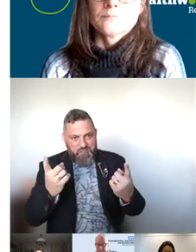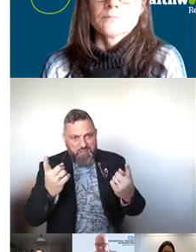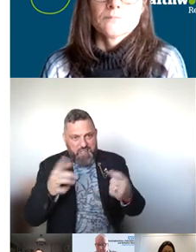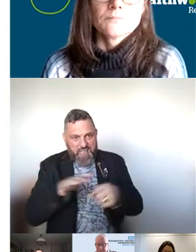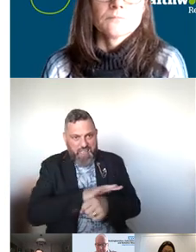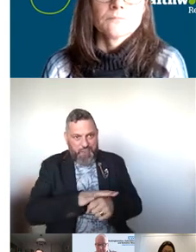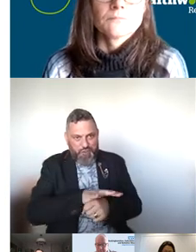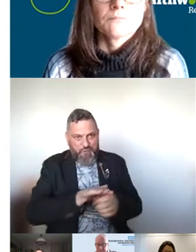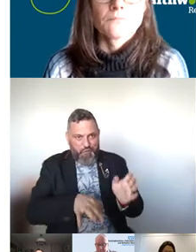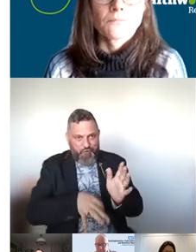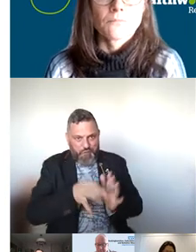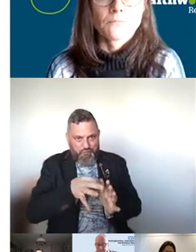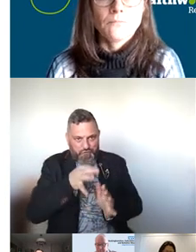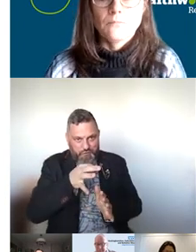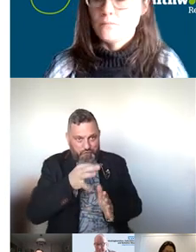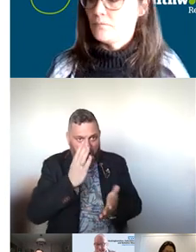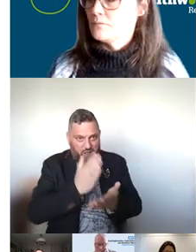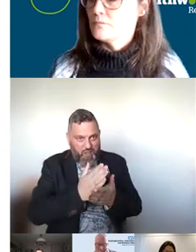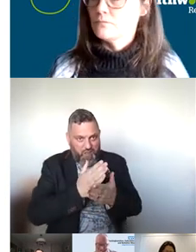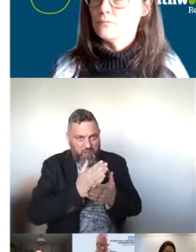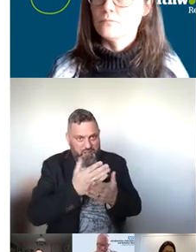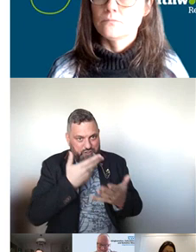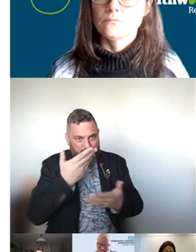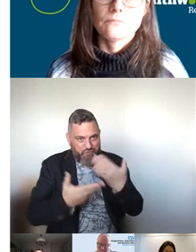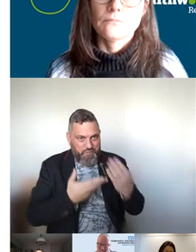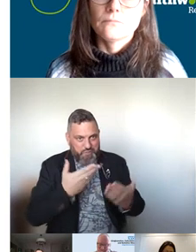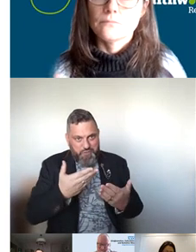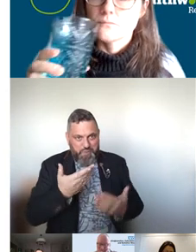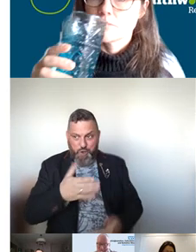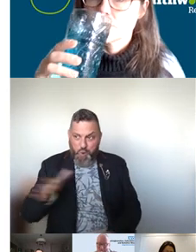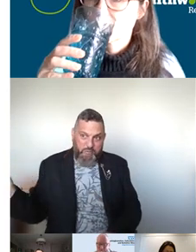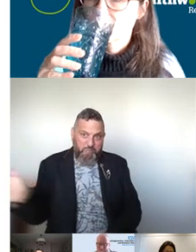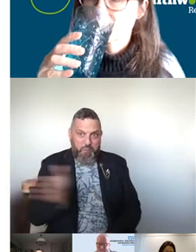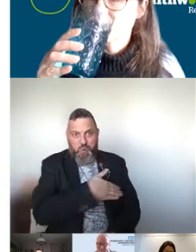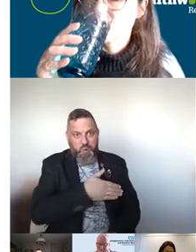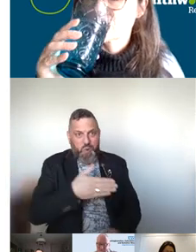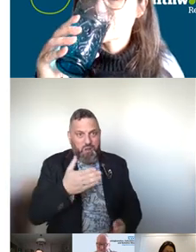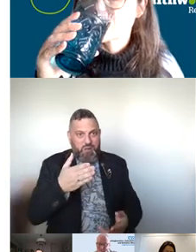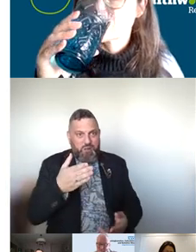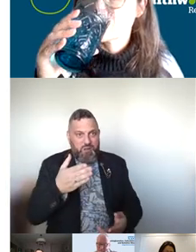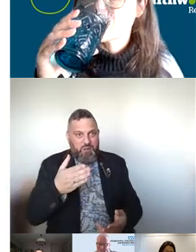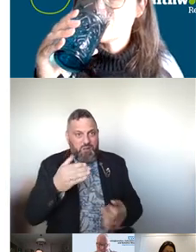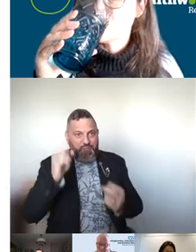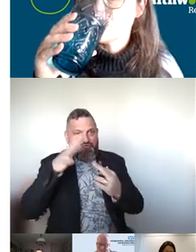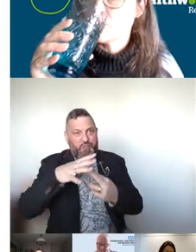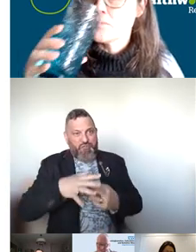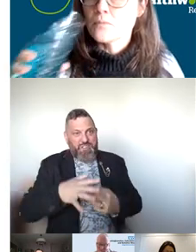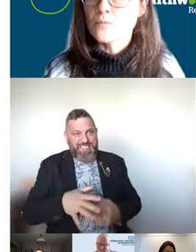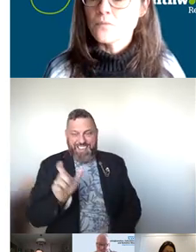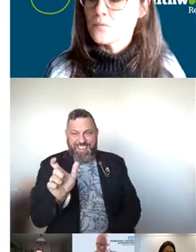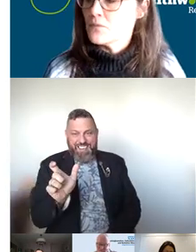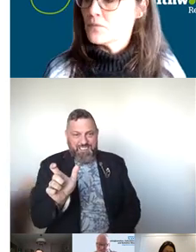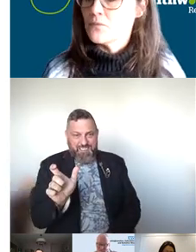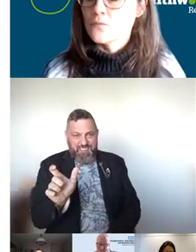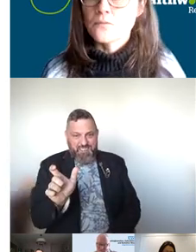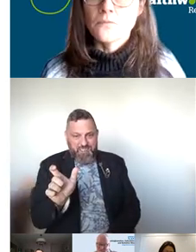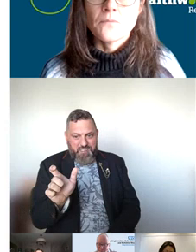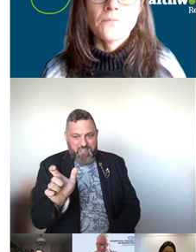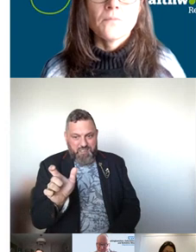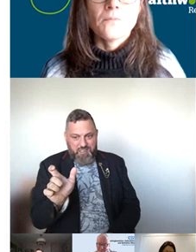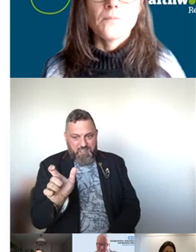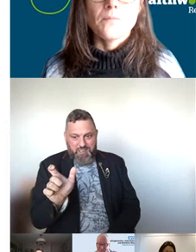is an accurate description, and calling all of those areas of improvement, which there's so many, a priority, is